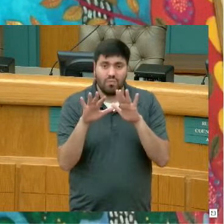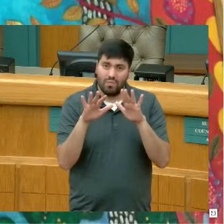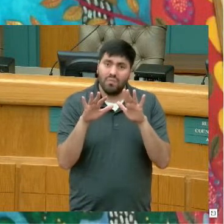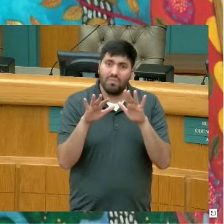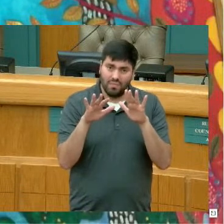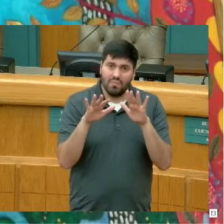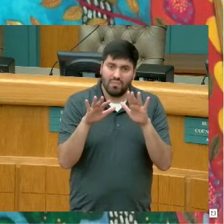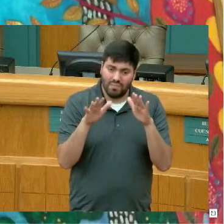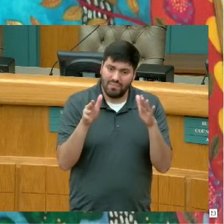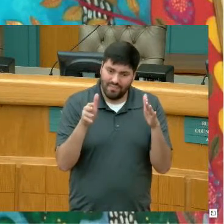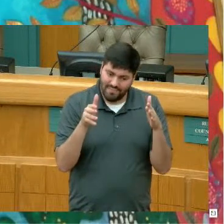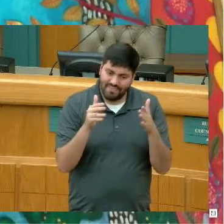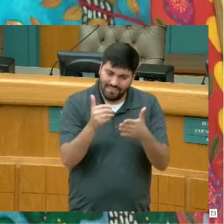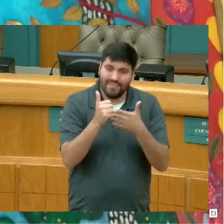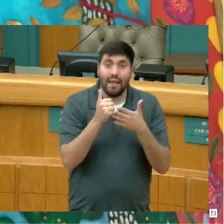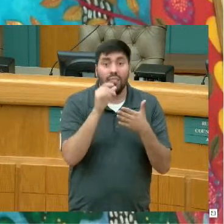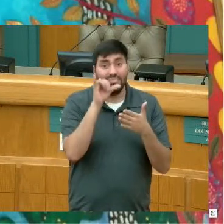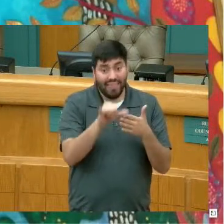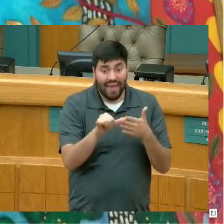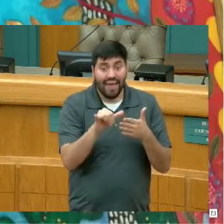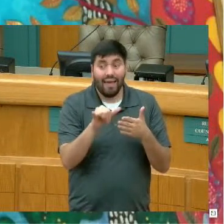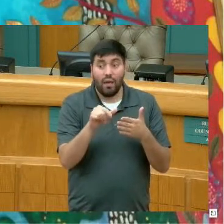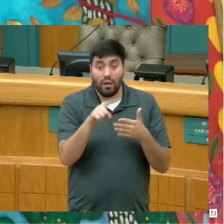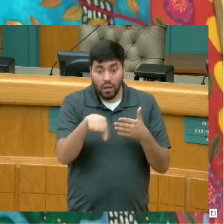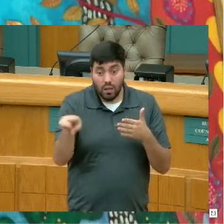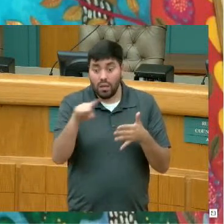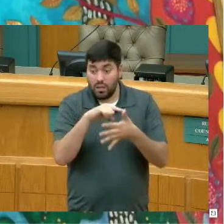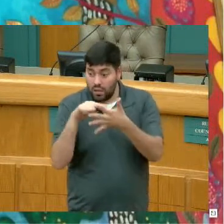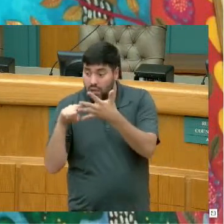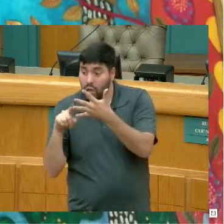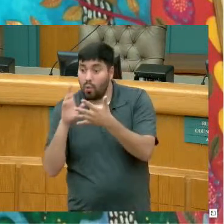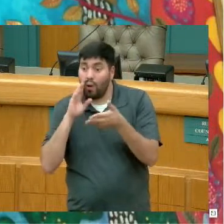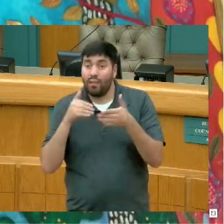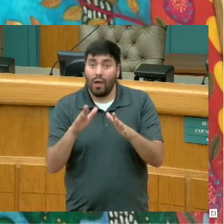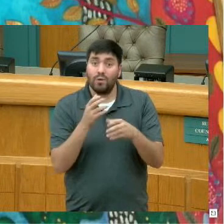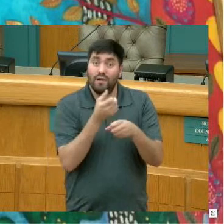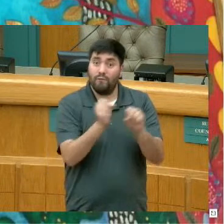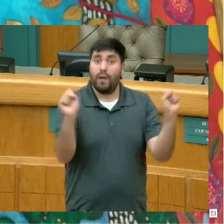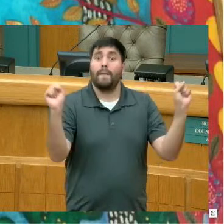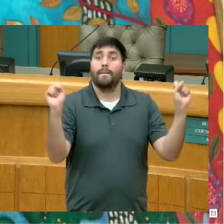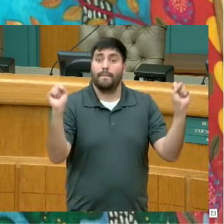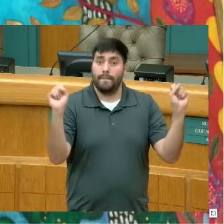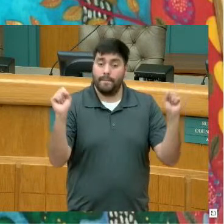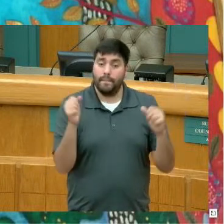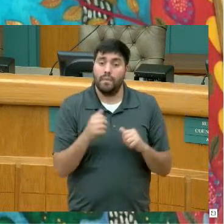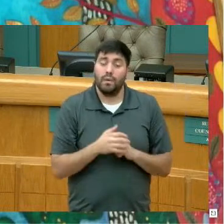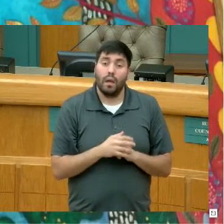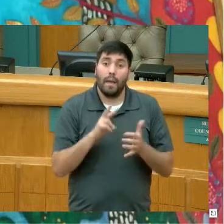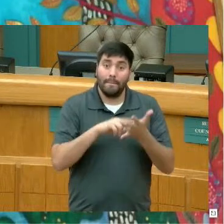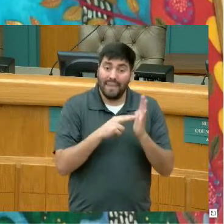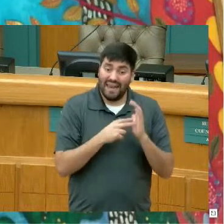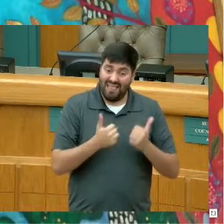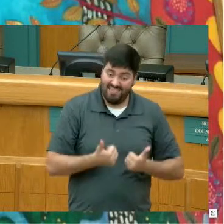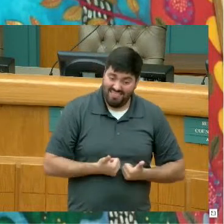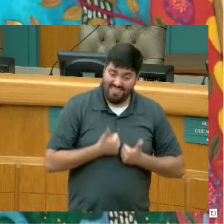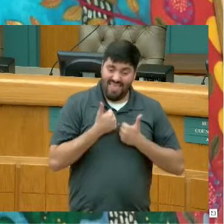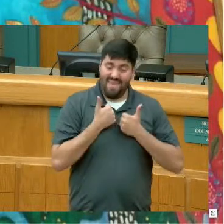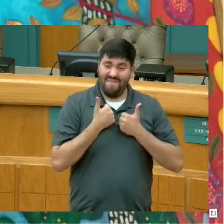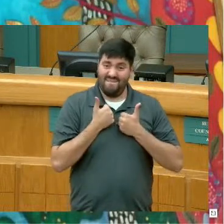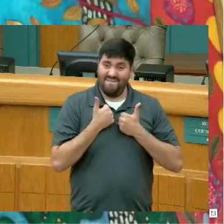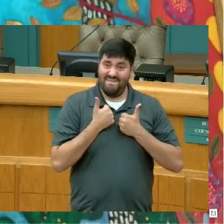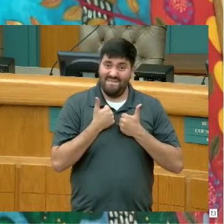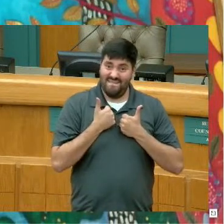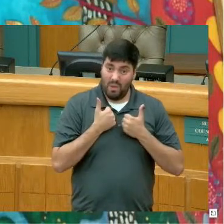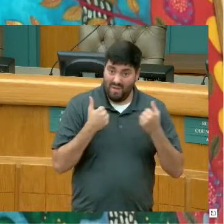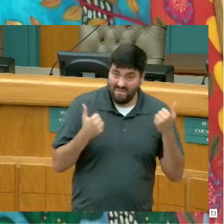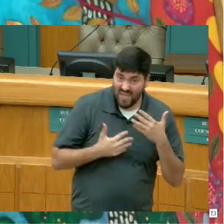give us. It can give us our freedom, not the freedom of a road, the freedom to live without the